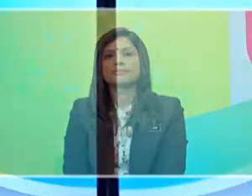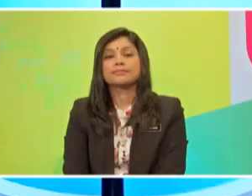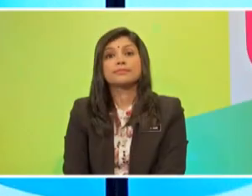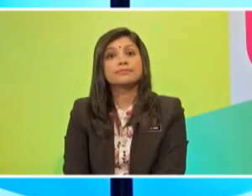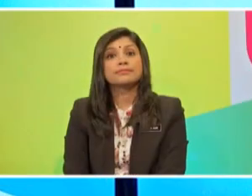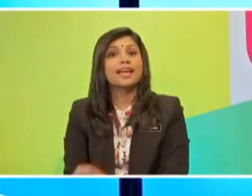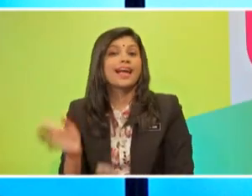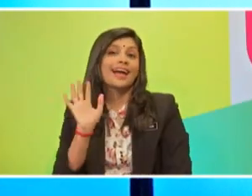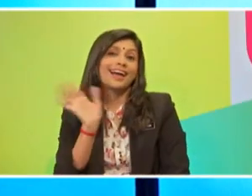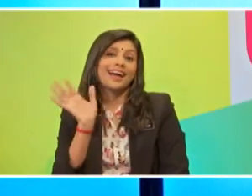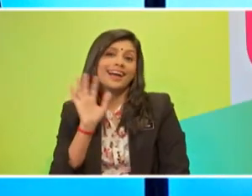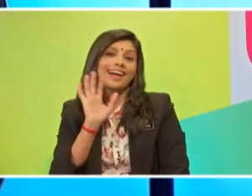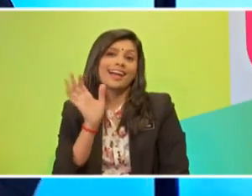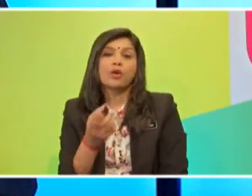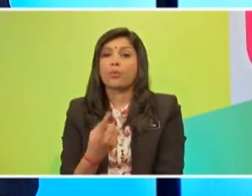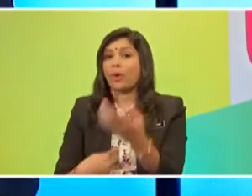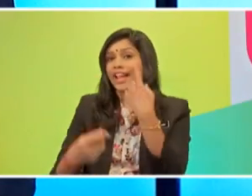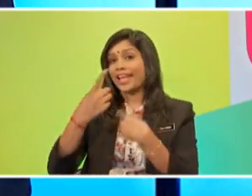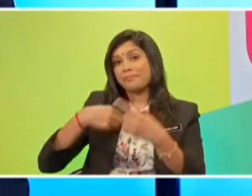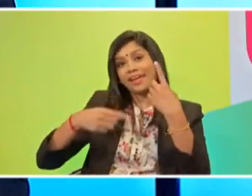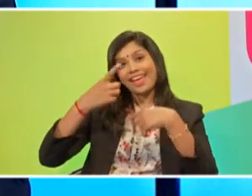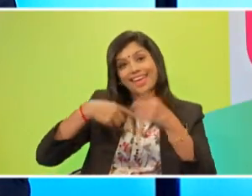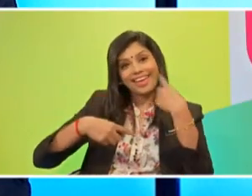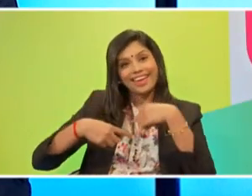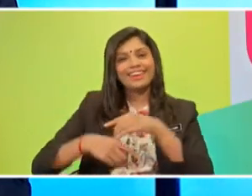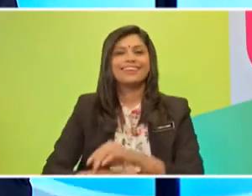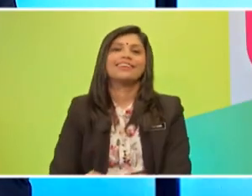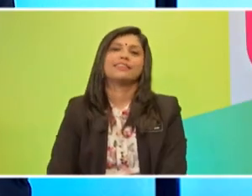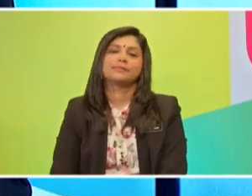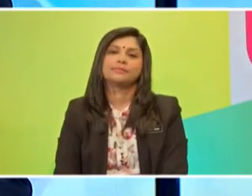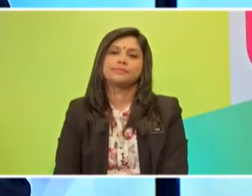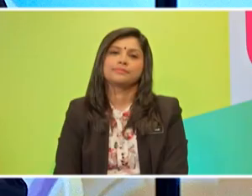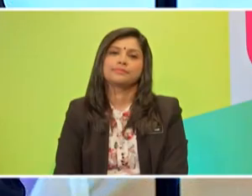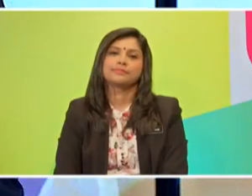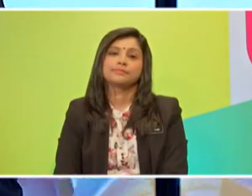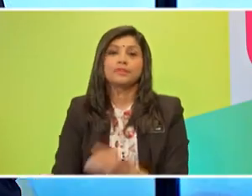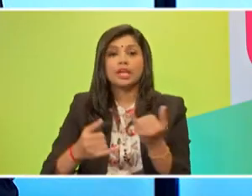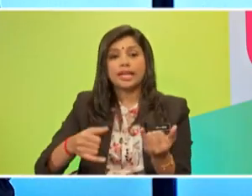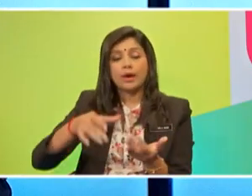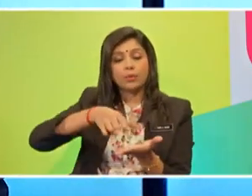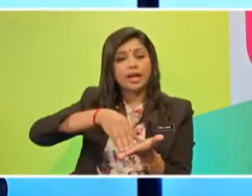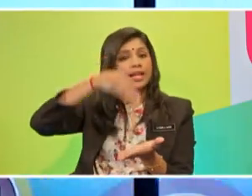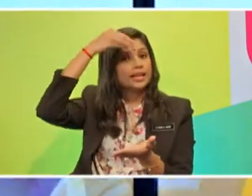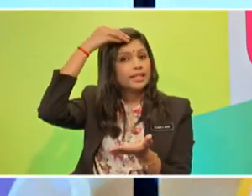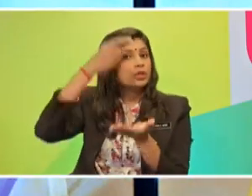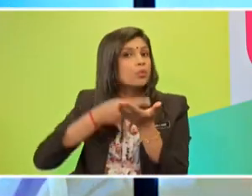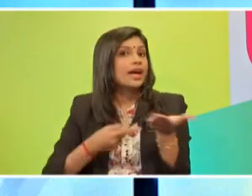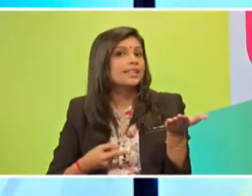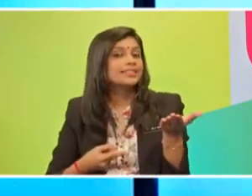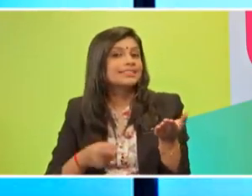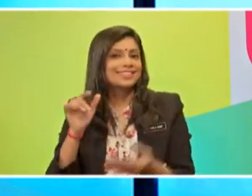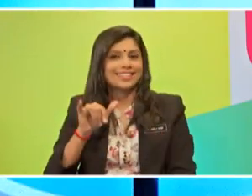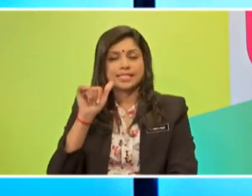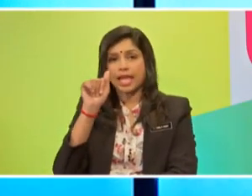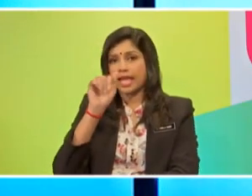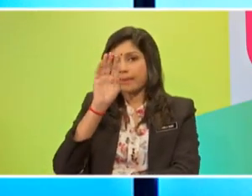And we are back for preschool on DidikTV KPM, where we are learning the ABCs or the